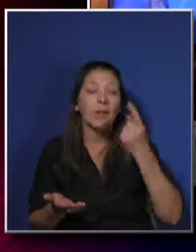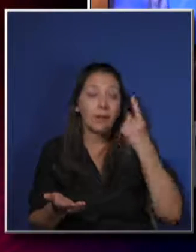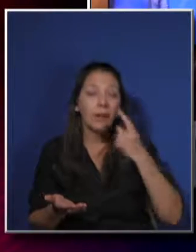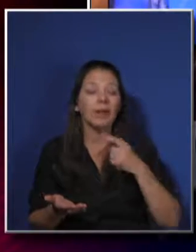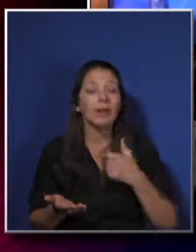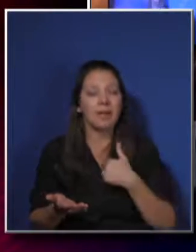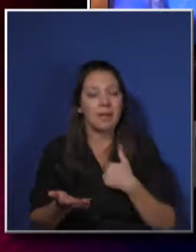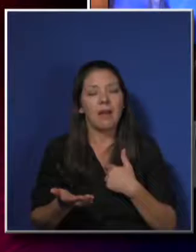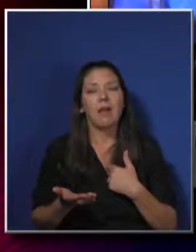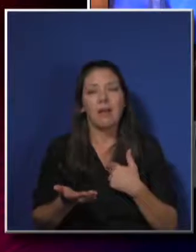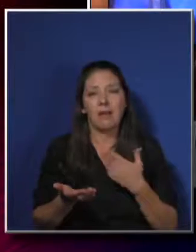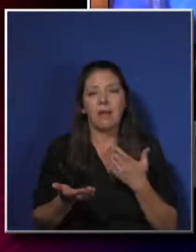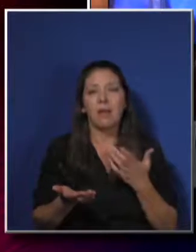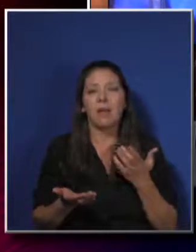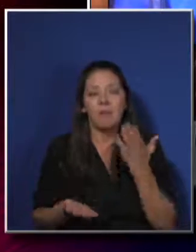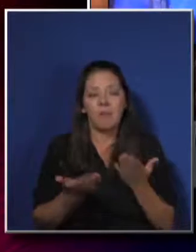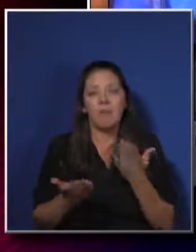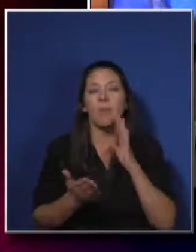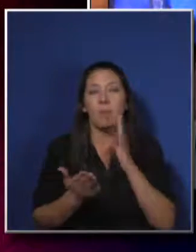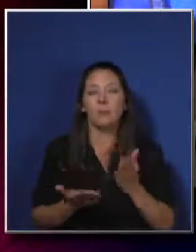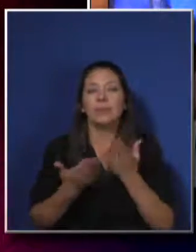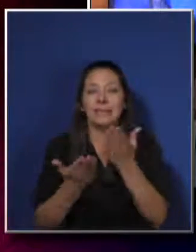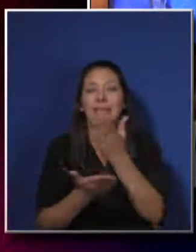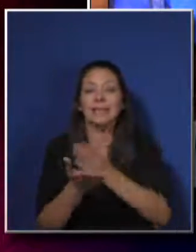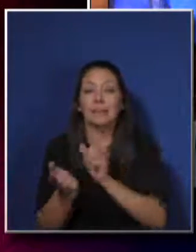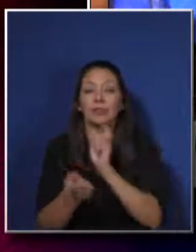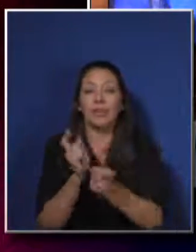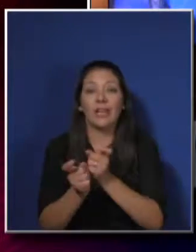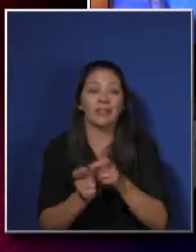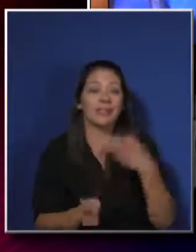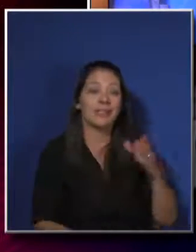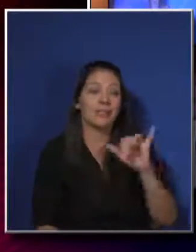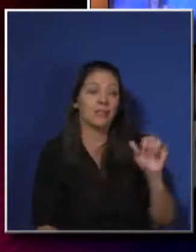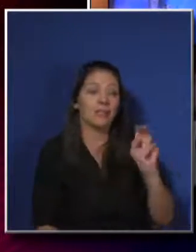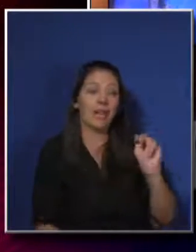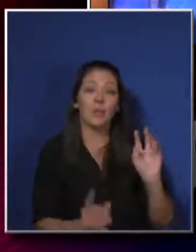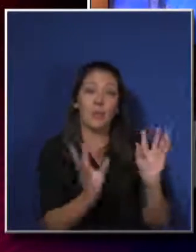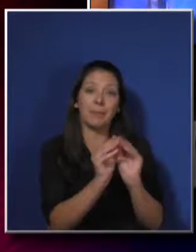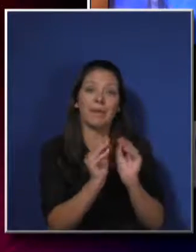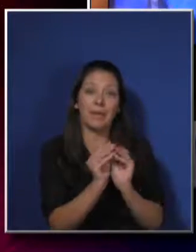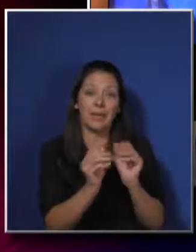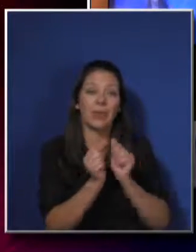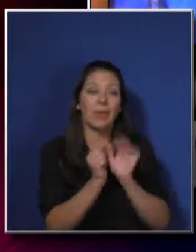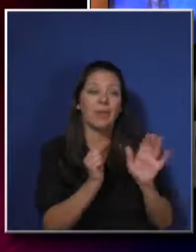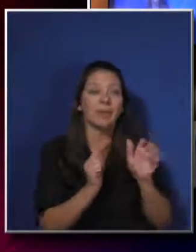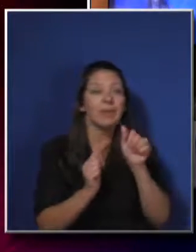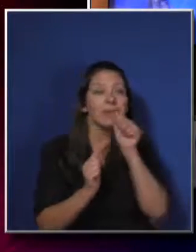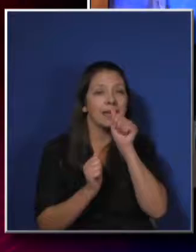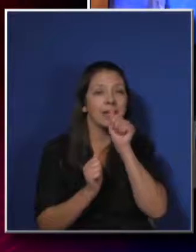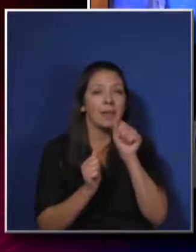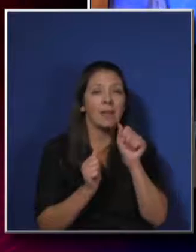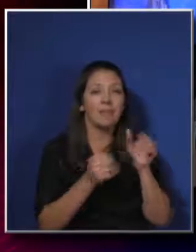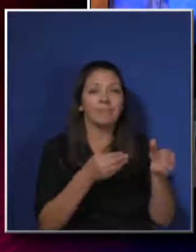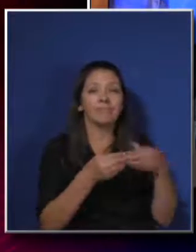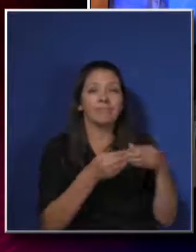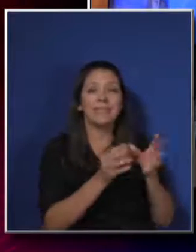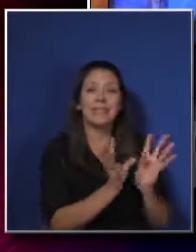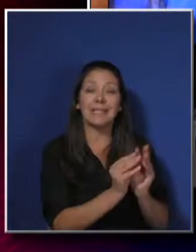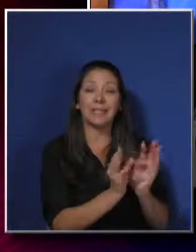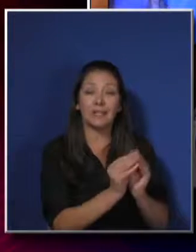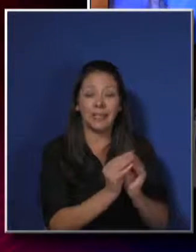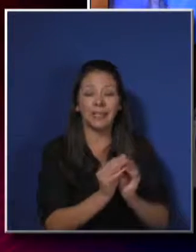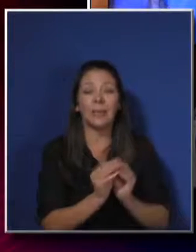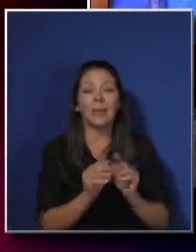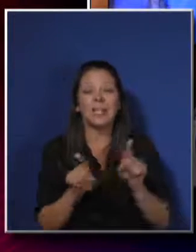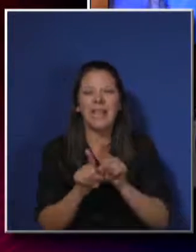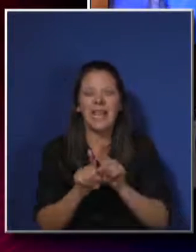to you in the January board meeting in executive session, similar to what I did this year. It's going to happen